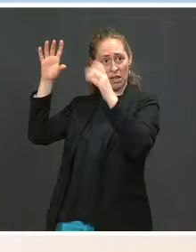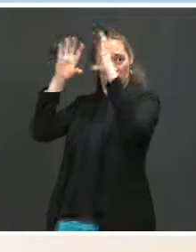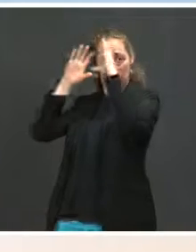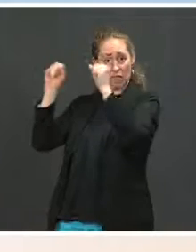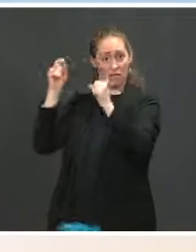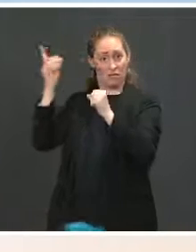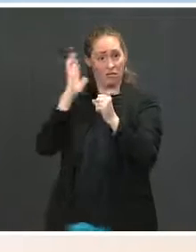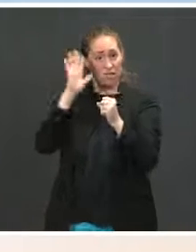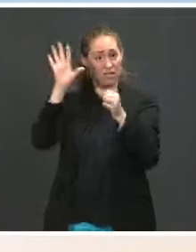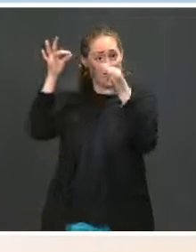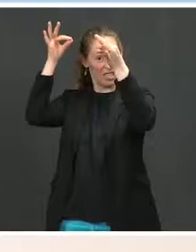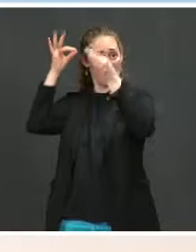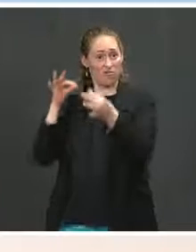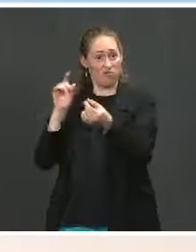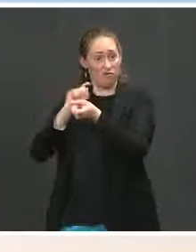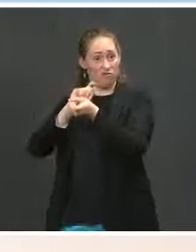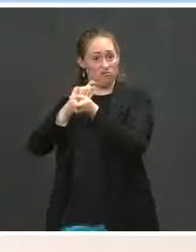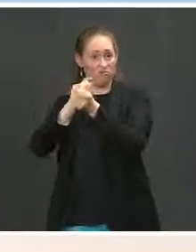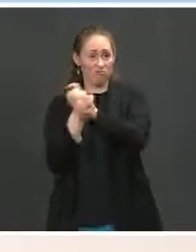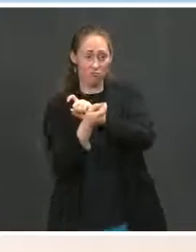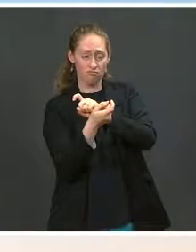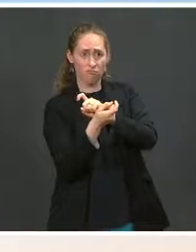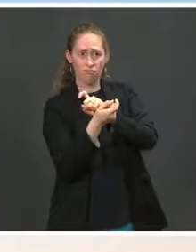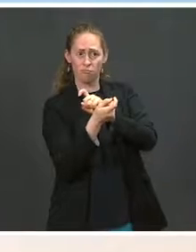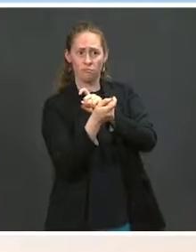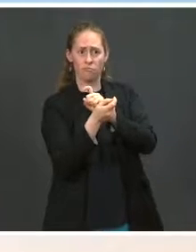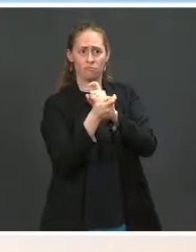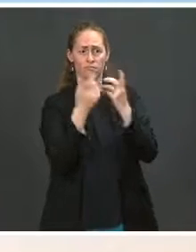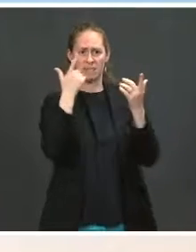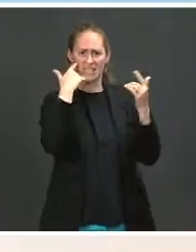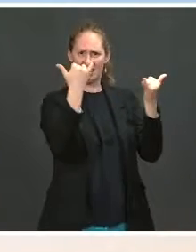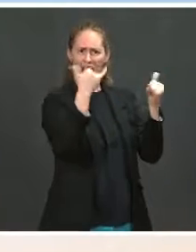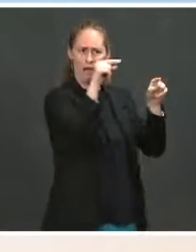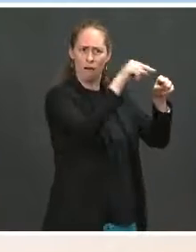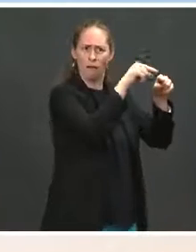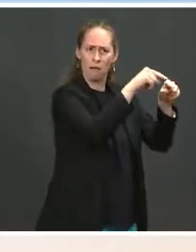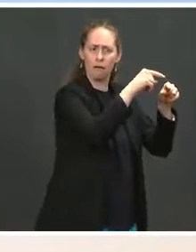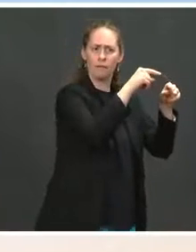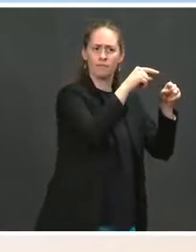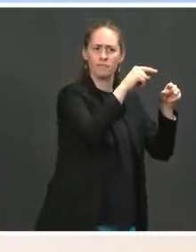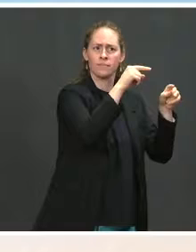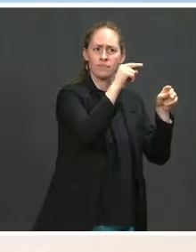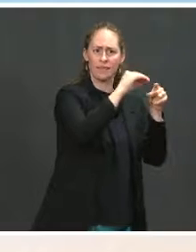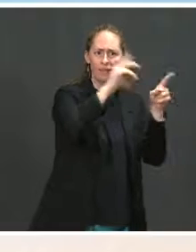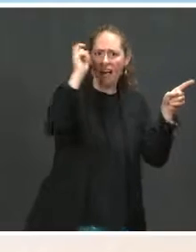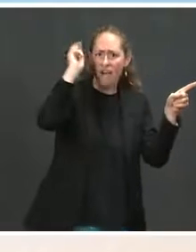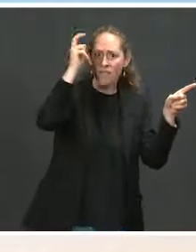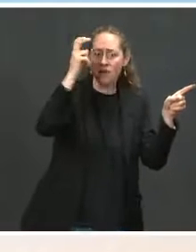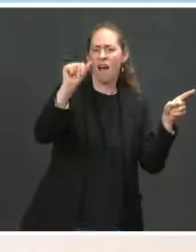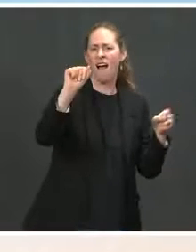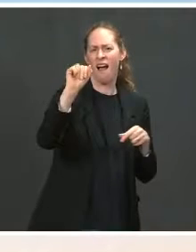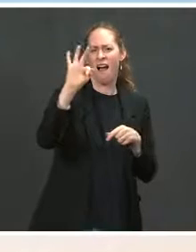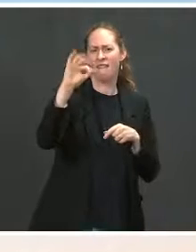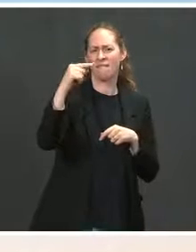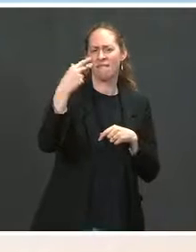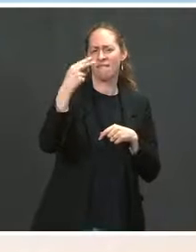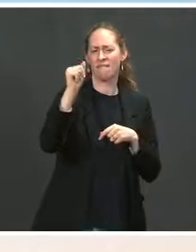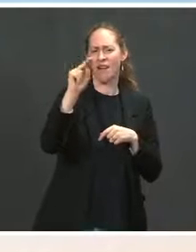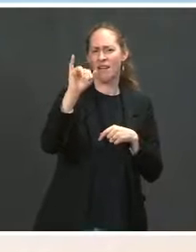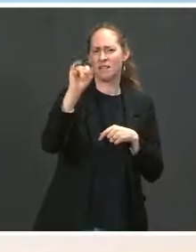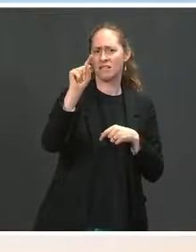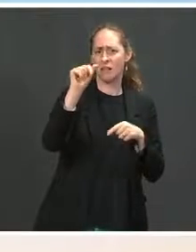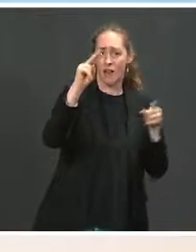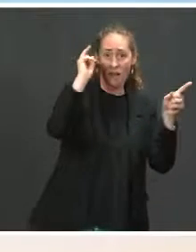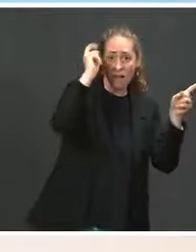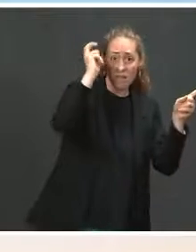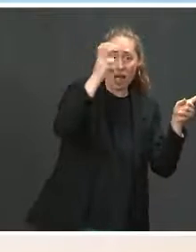the deadline if there is a decline in the situation in Afghanistan in the coming months? Well, first, let me say that as a part of this process, the president